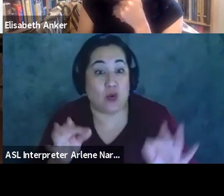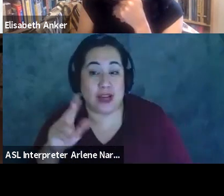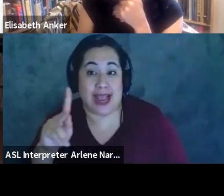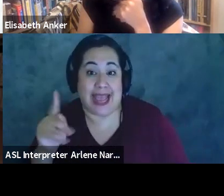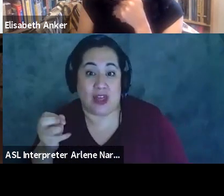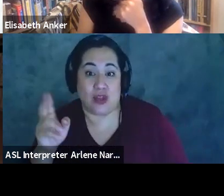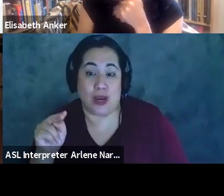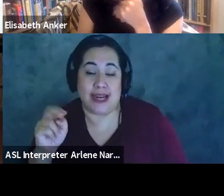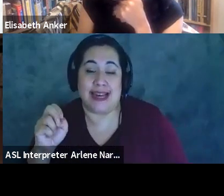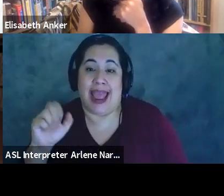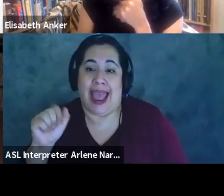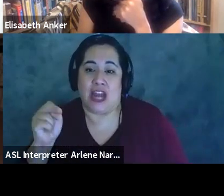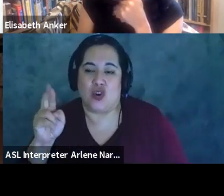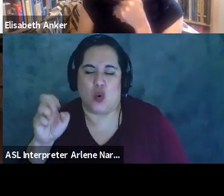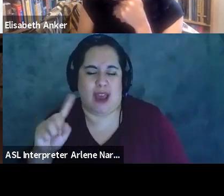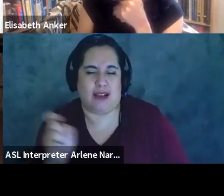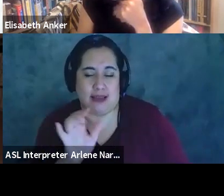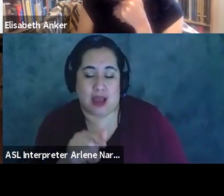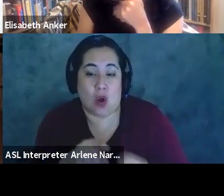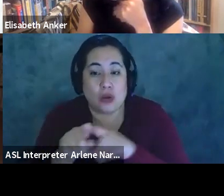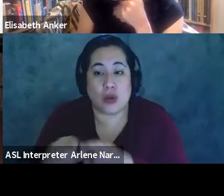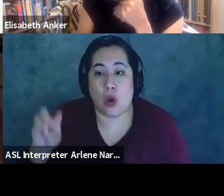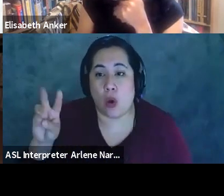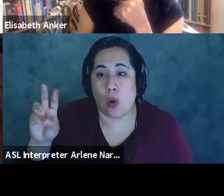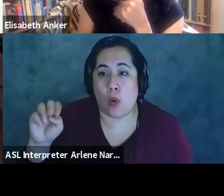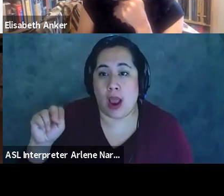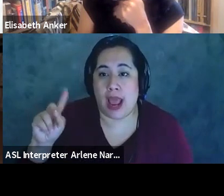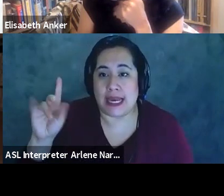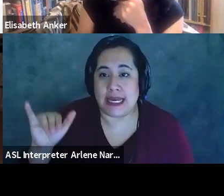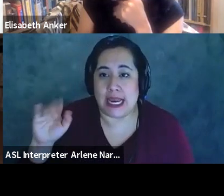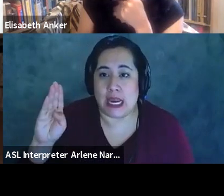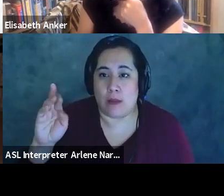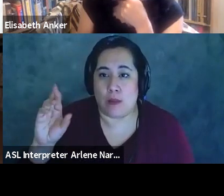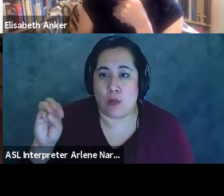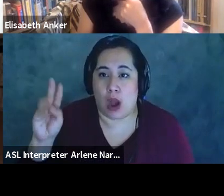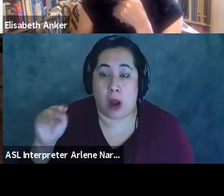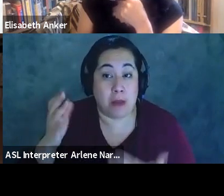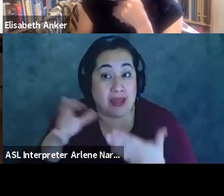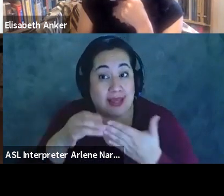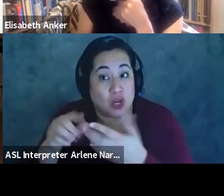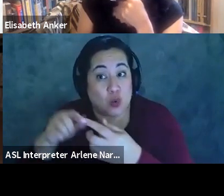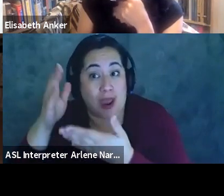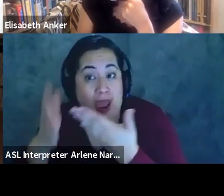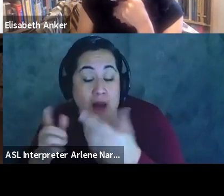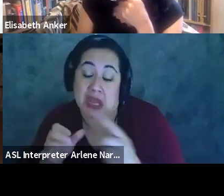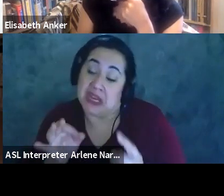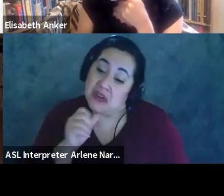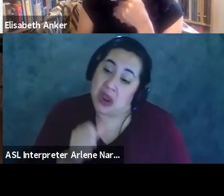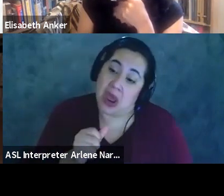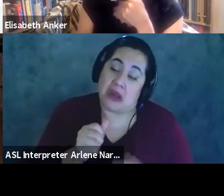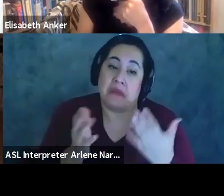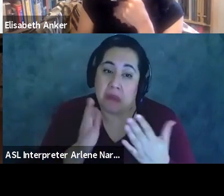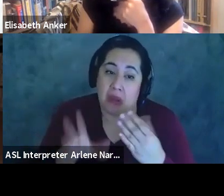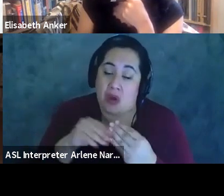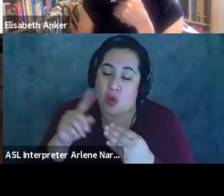question. And then Wendy Brown, and maybe this will carry us through, although if it doesn't, pose a couple of